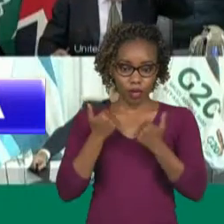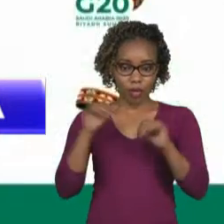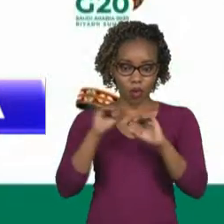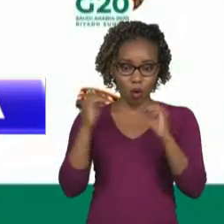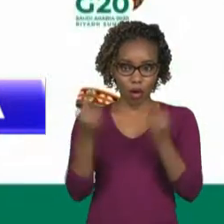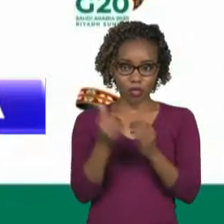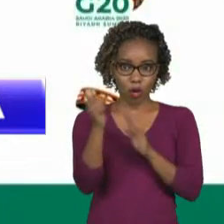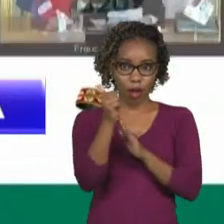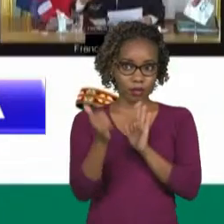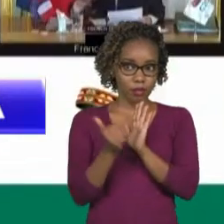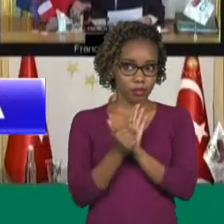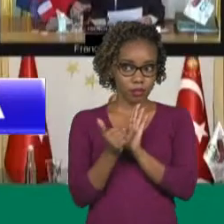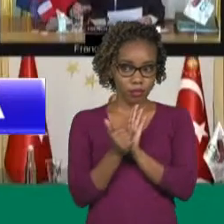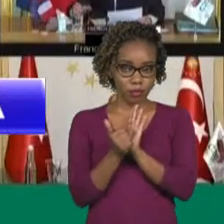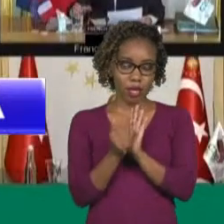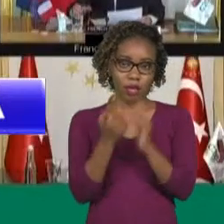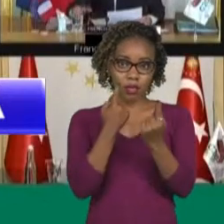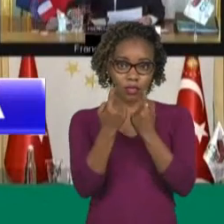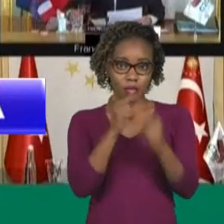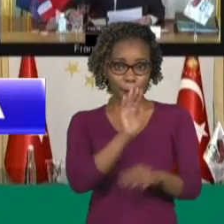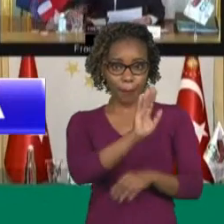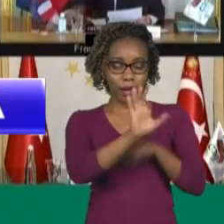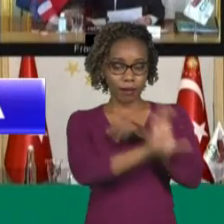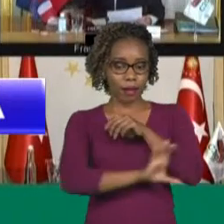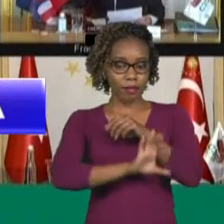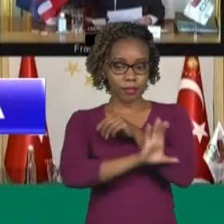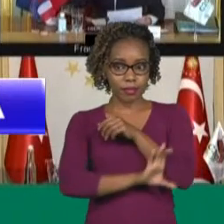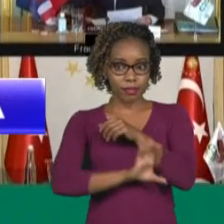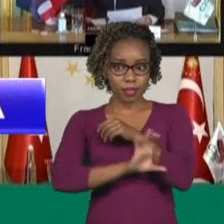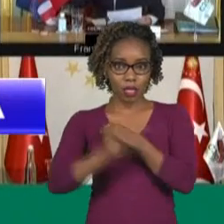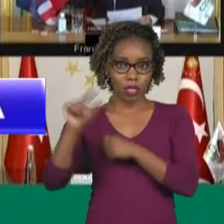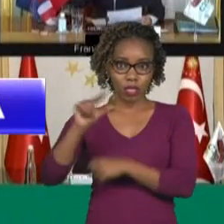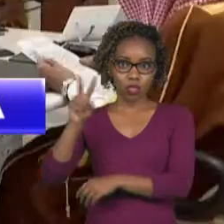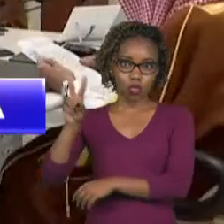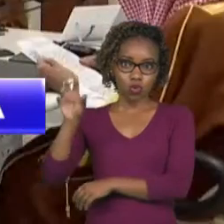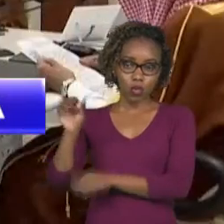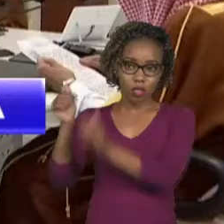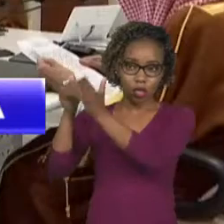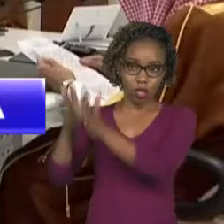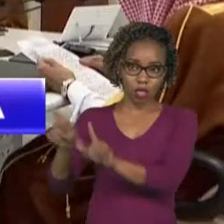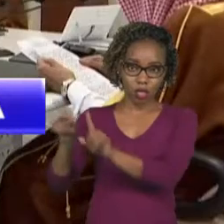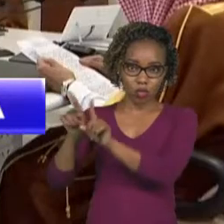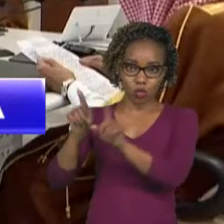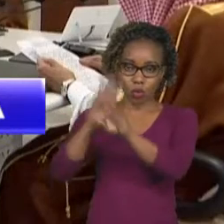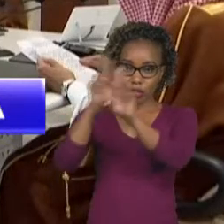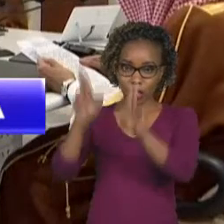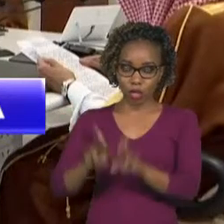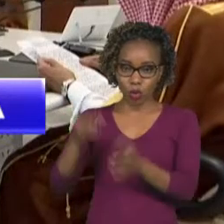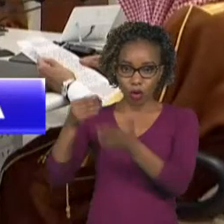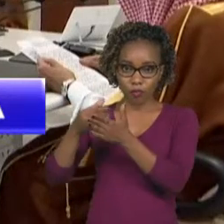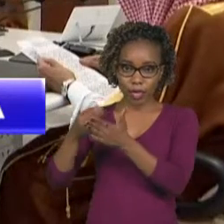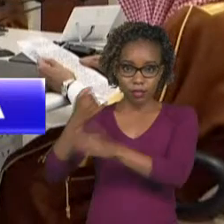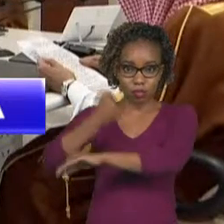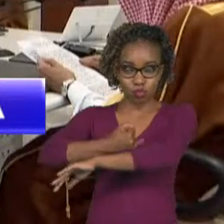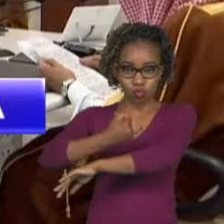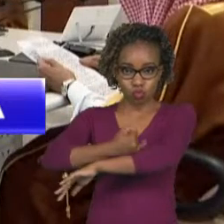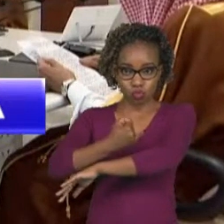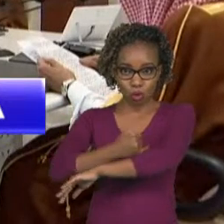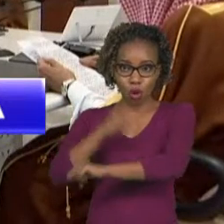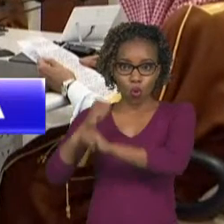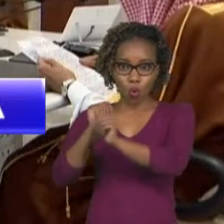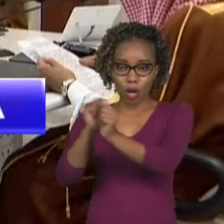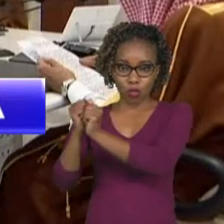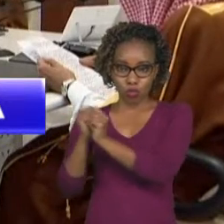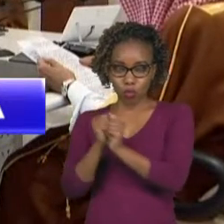ACT Accelerator, and says his country looks to G20 leaders and international financed institutions to work with